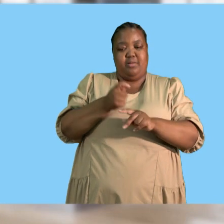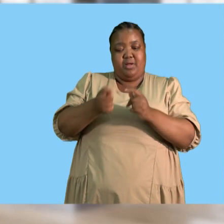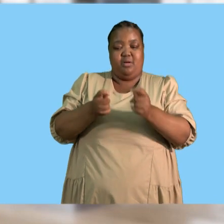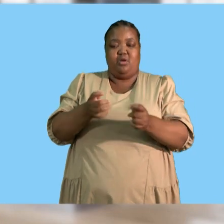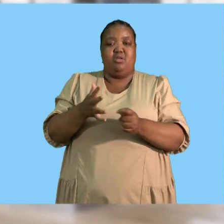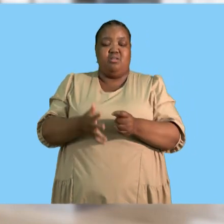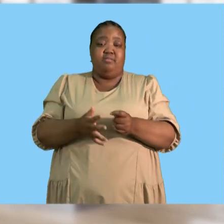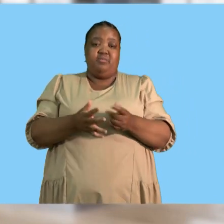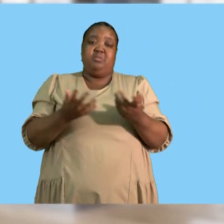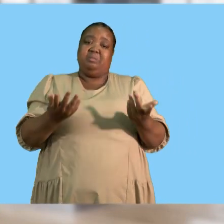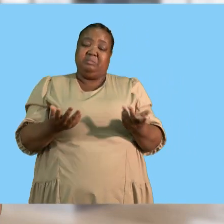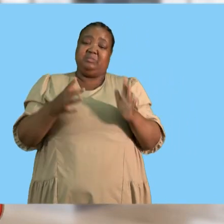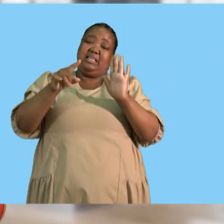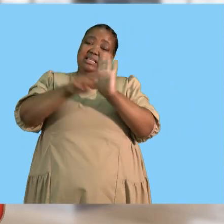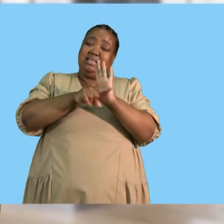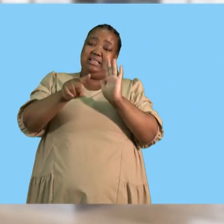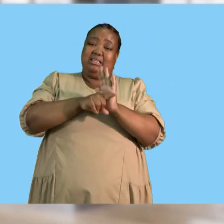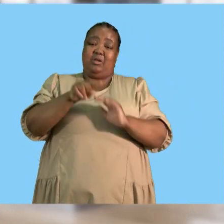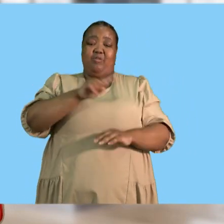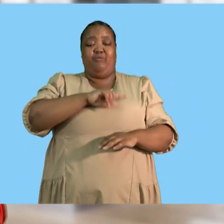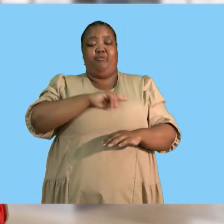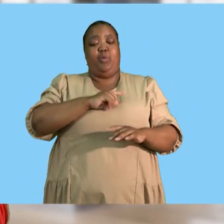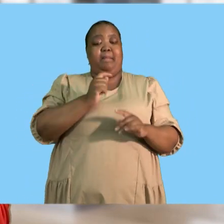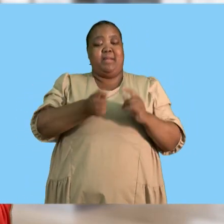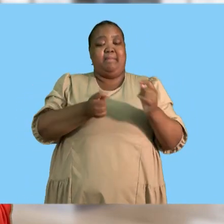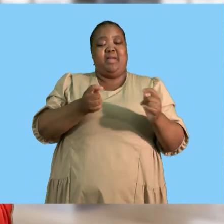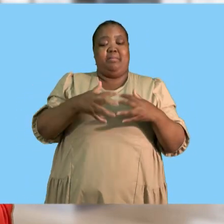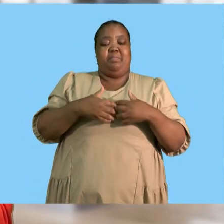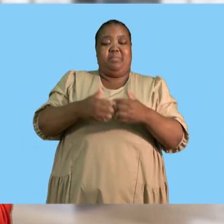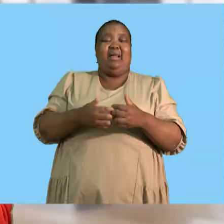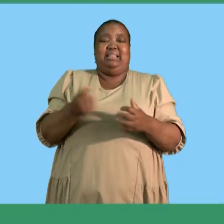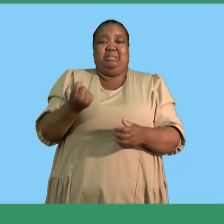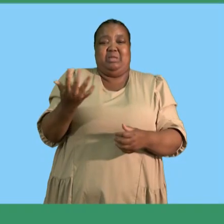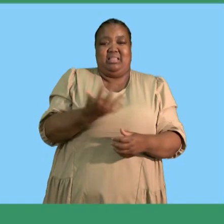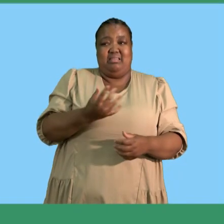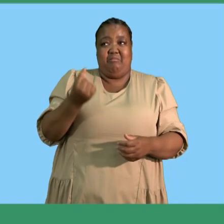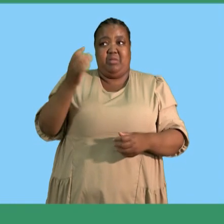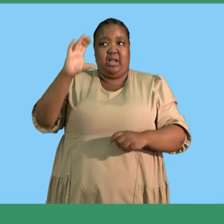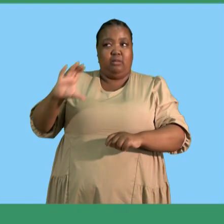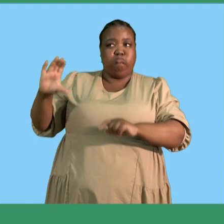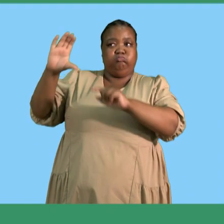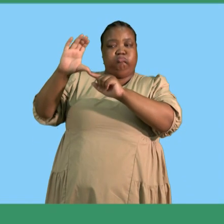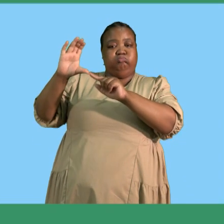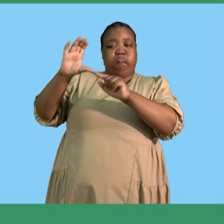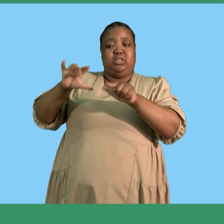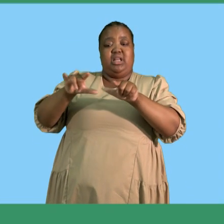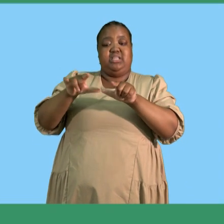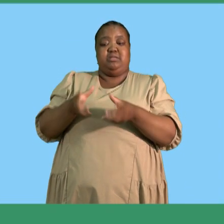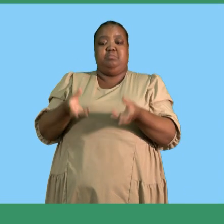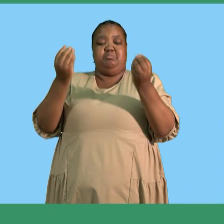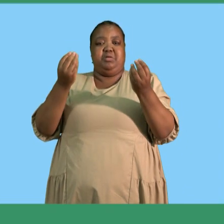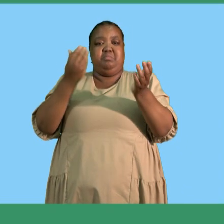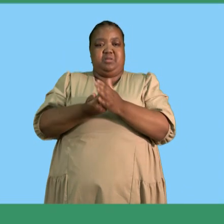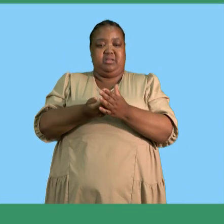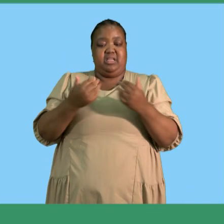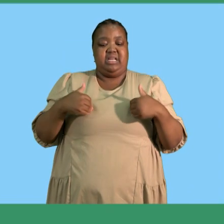that this is very expensive to start. So you need a lot of money to obtain that license and to